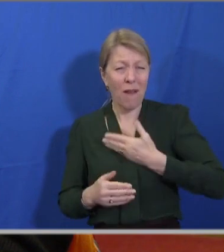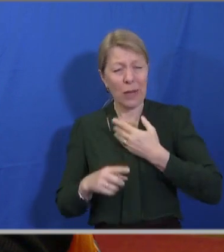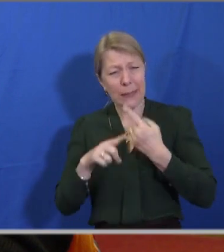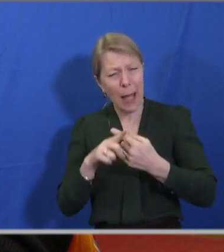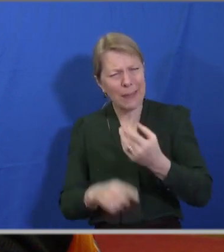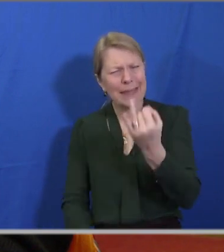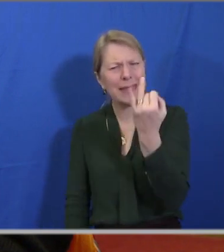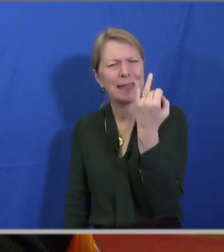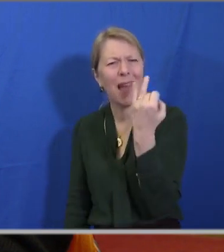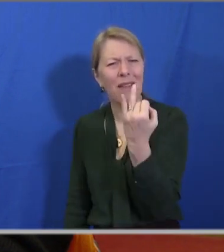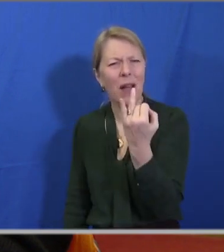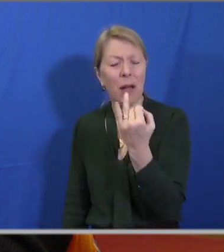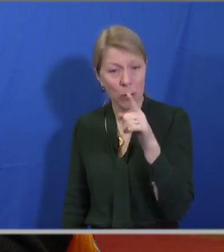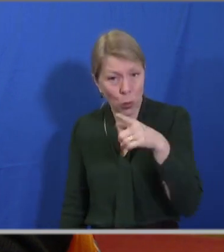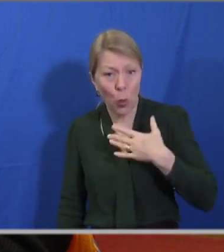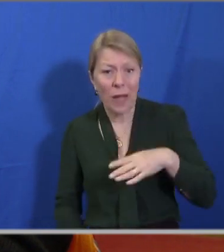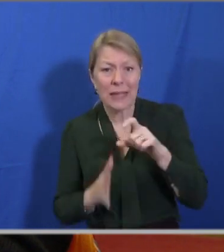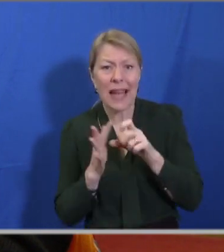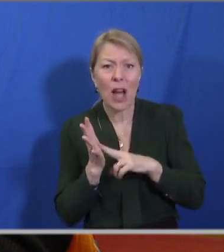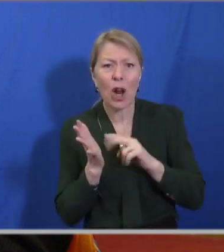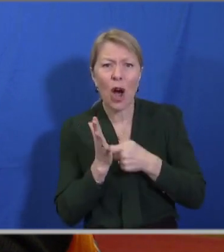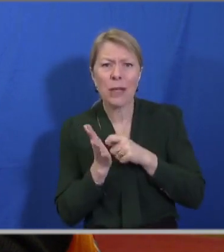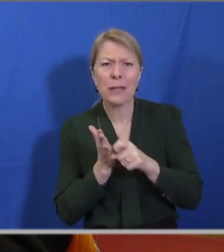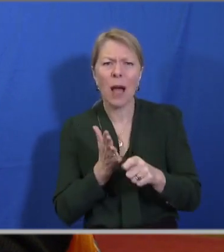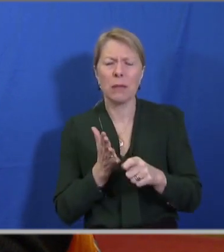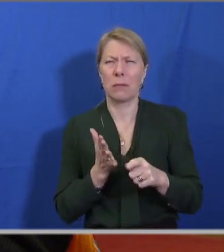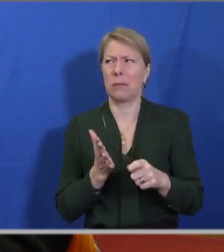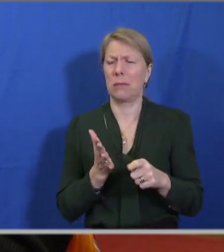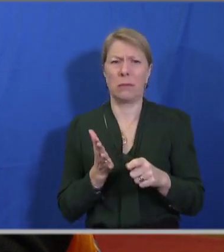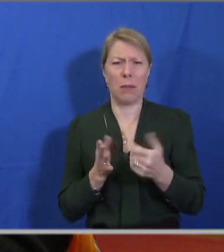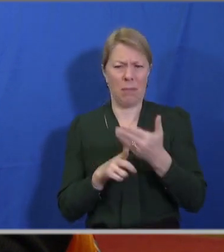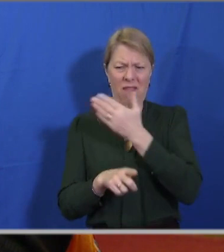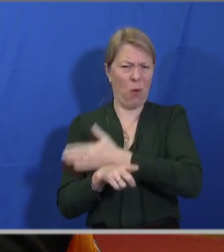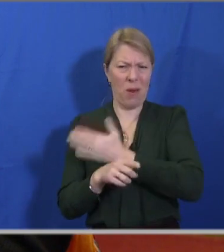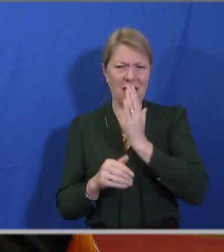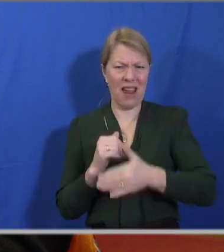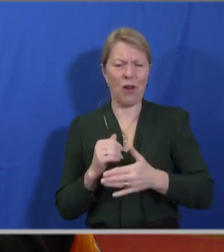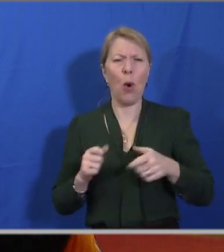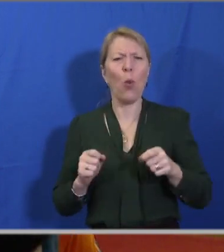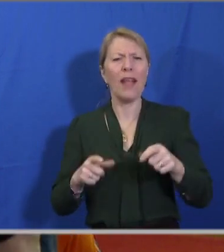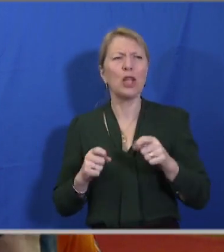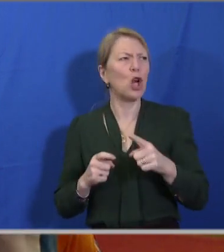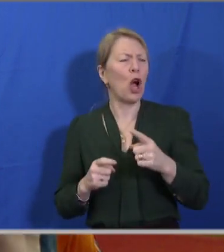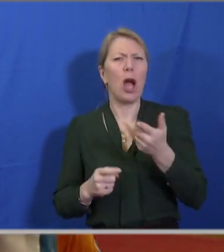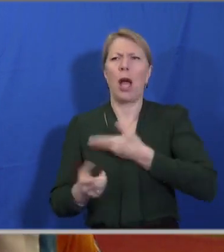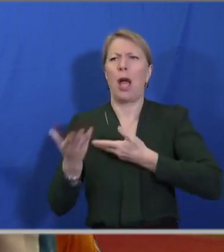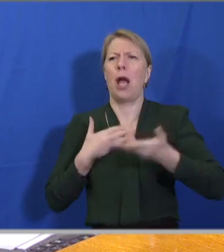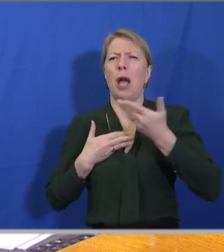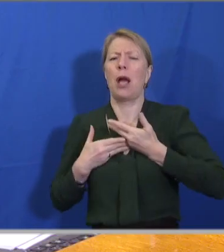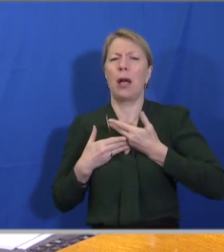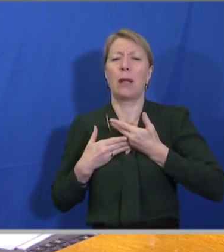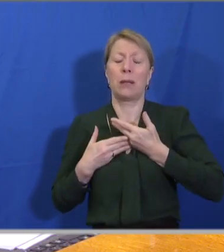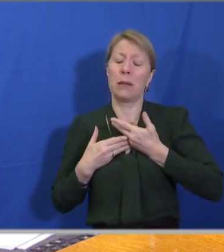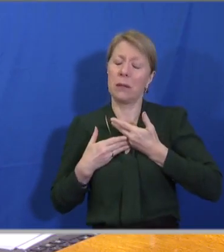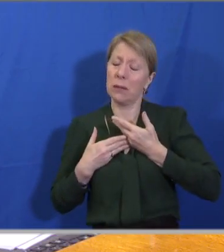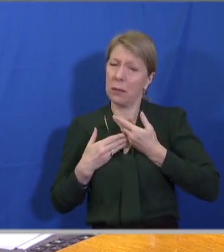7 times. There's something going on. It needs to be looked into. Yeah, no, that's a crucial